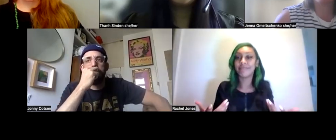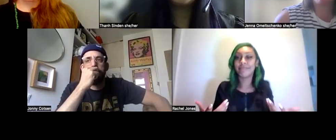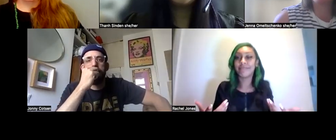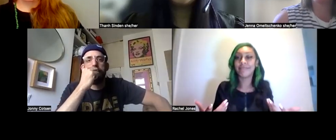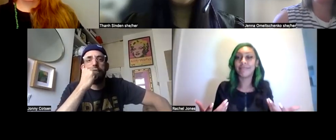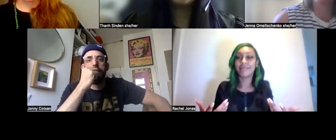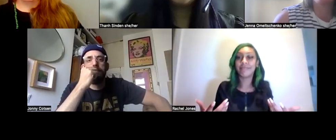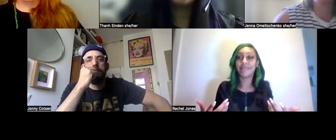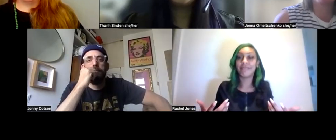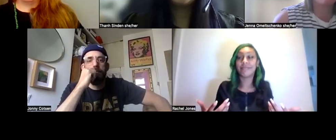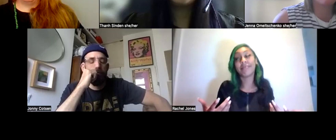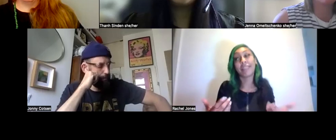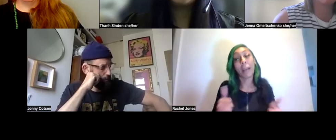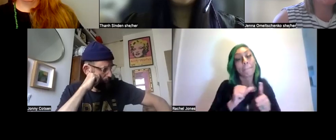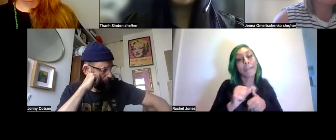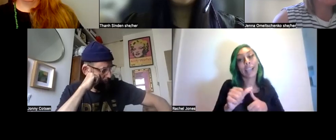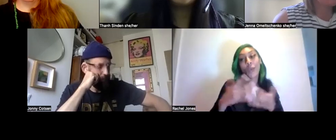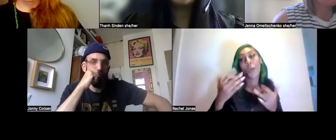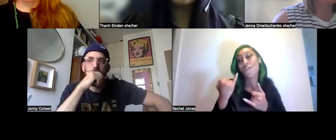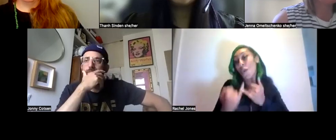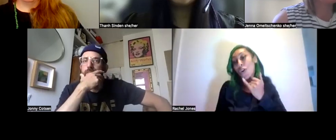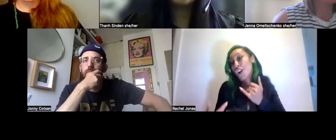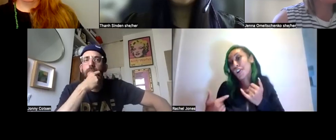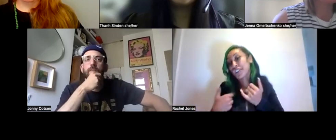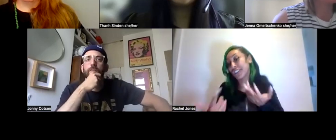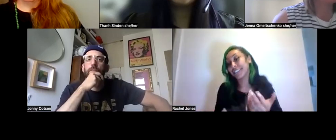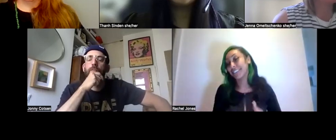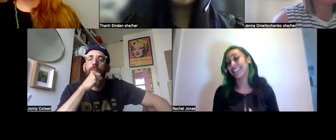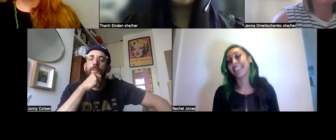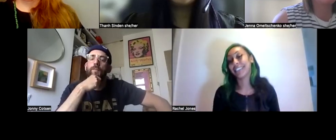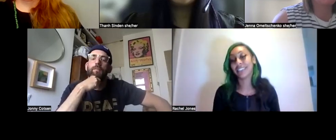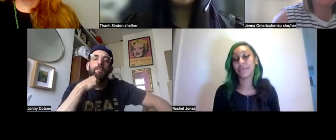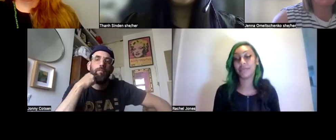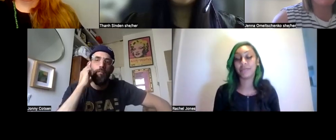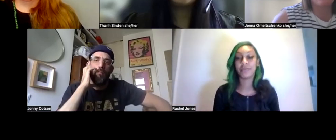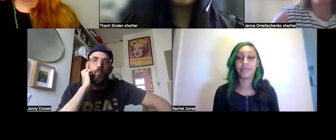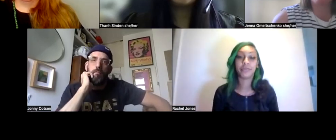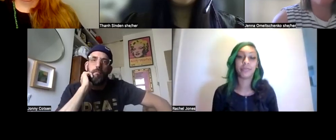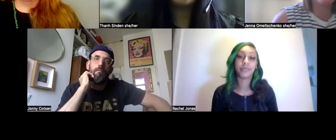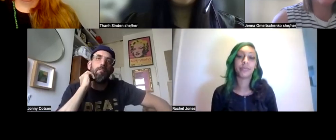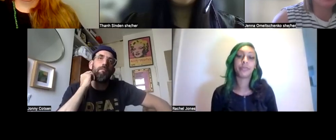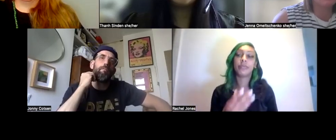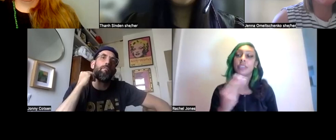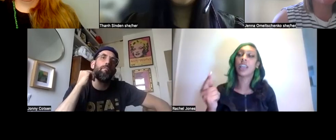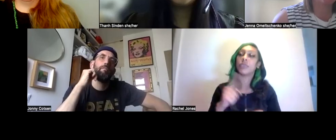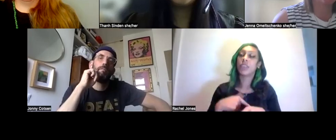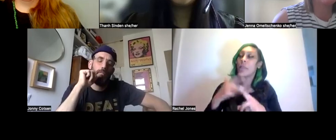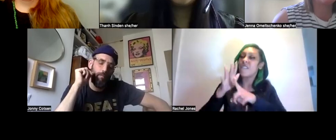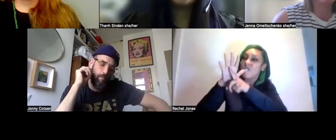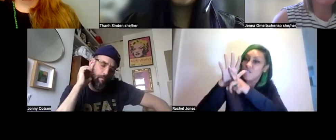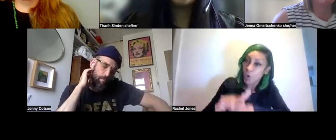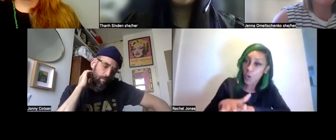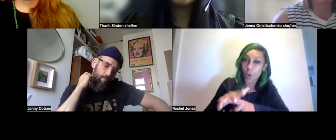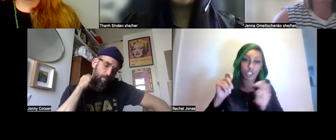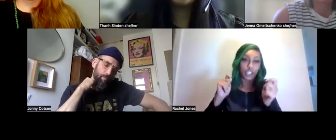for kind of better and for worse, really. And, you know, so sometimes I kind of force the change,